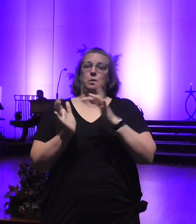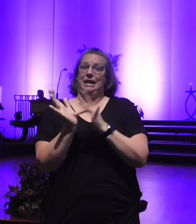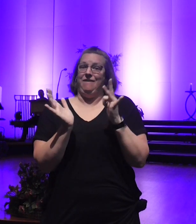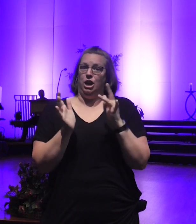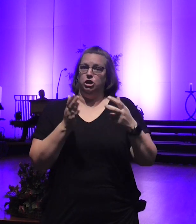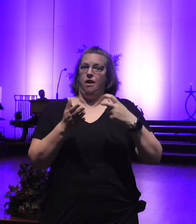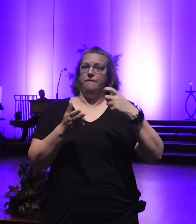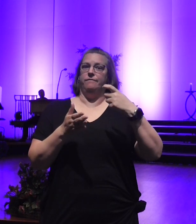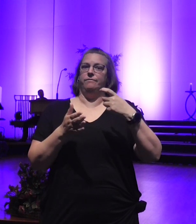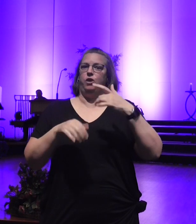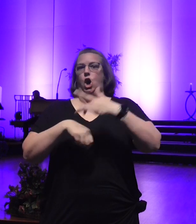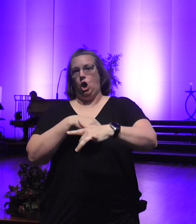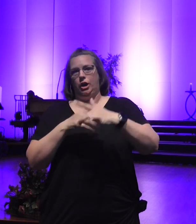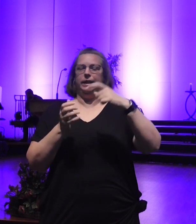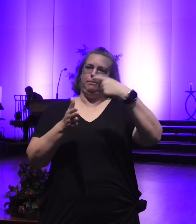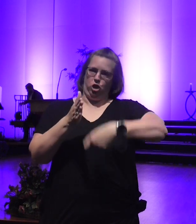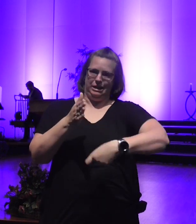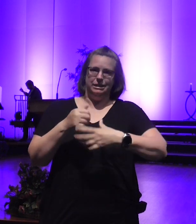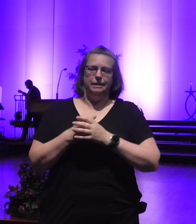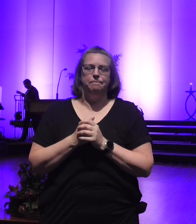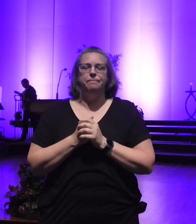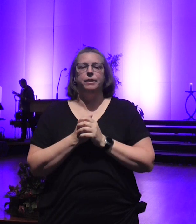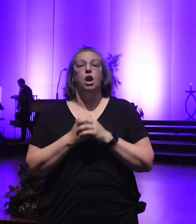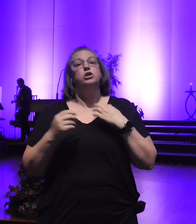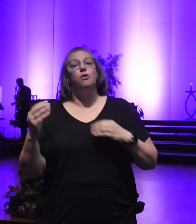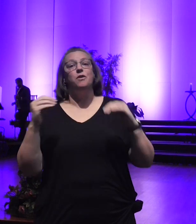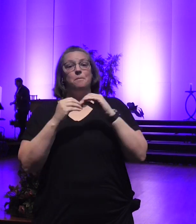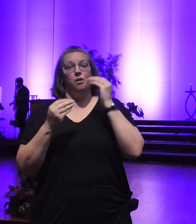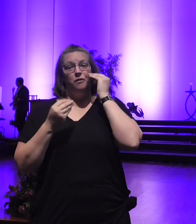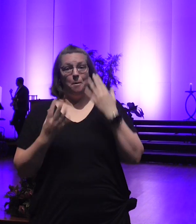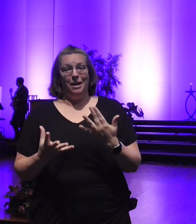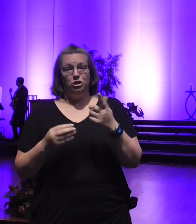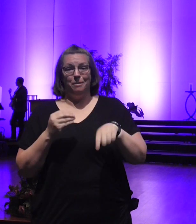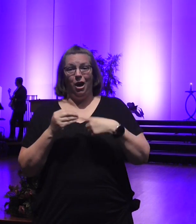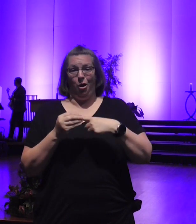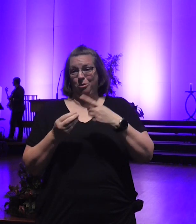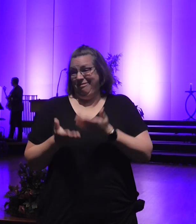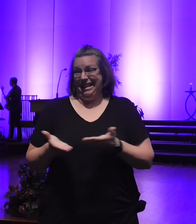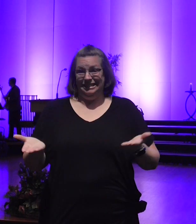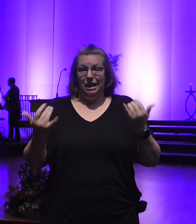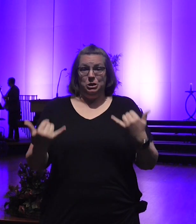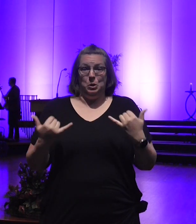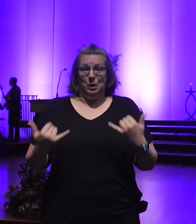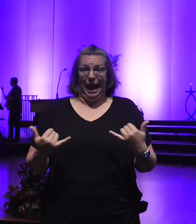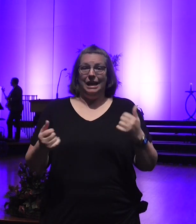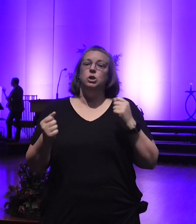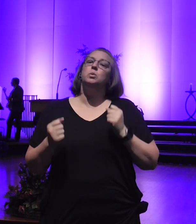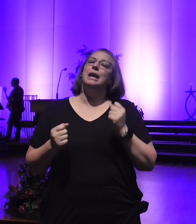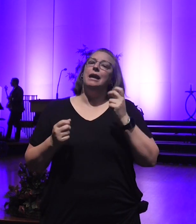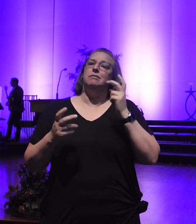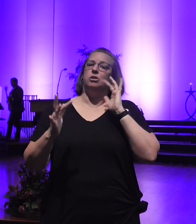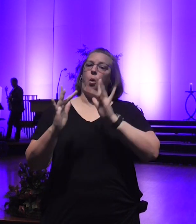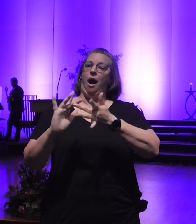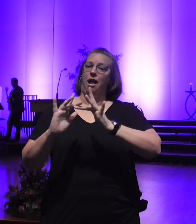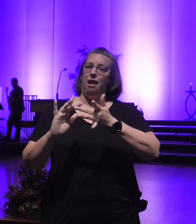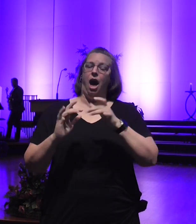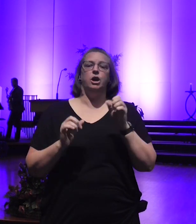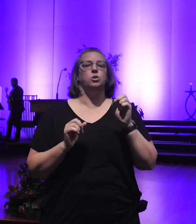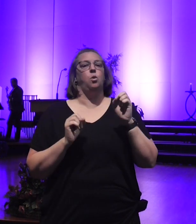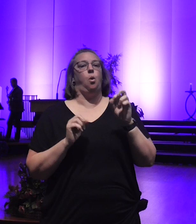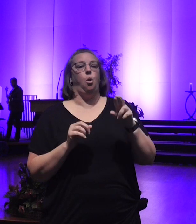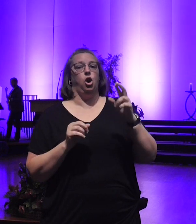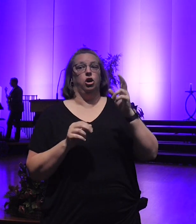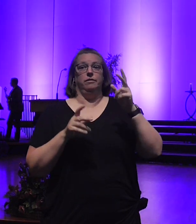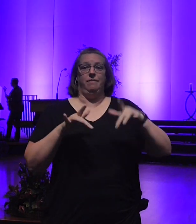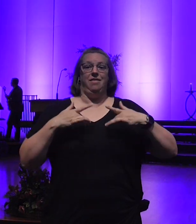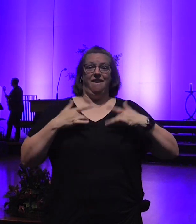pricing. For more information about anything you've heard today, visit the Event Center or connect with us online at milehighchurch.org.